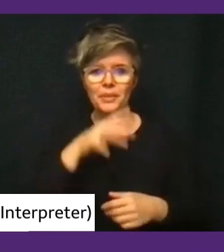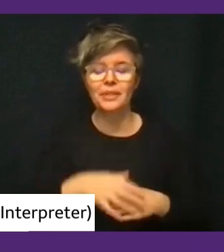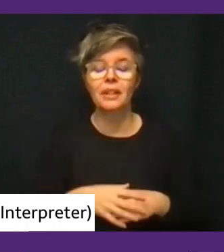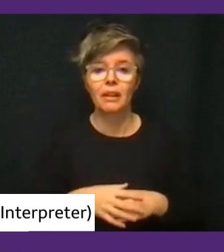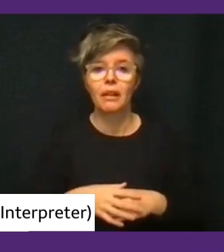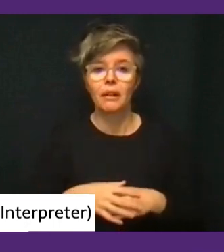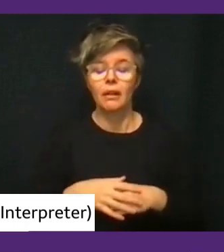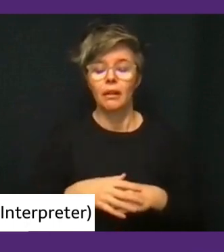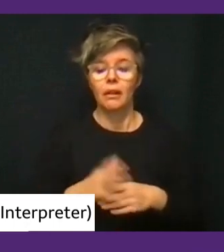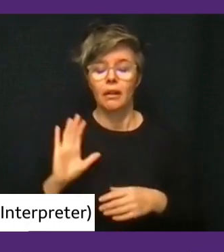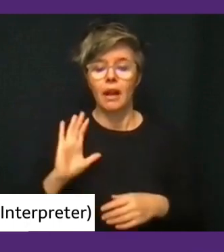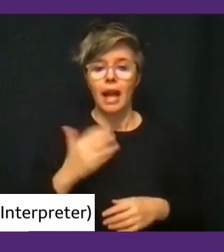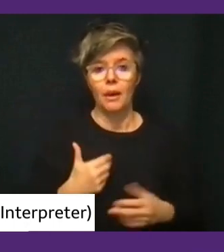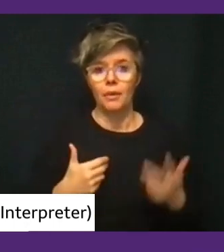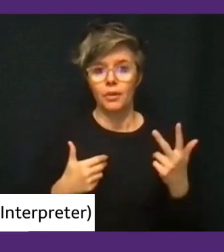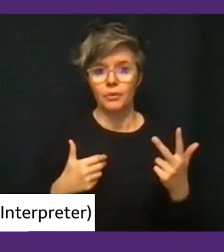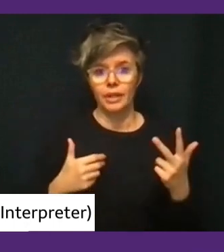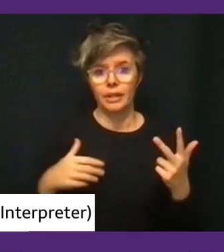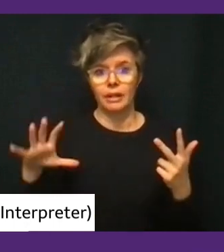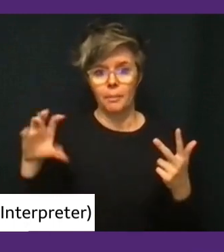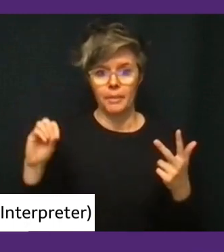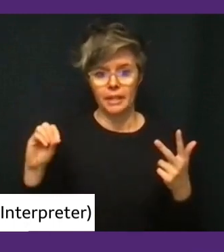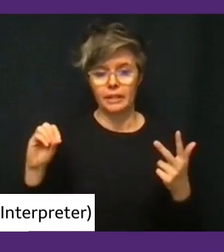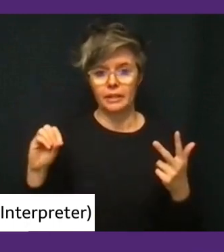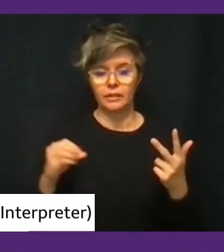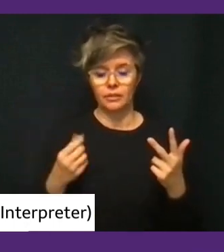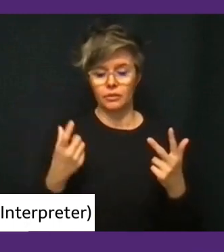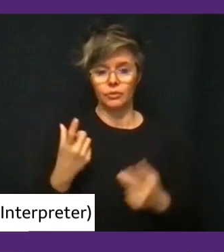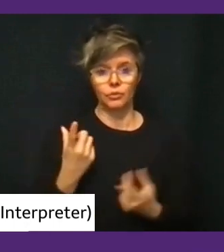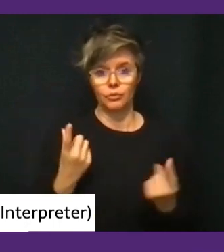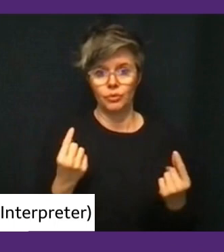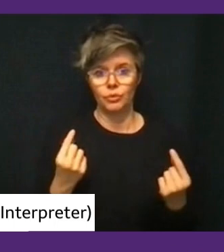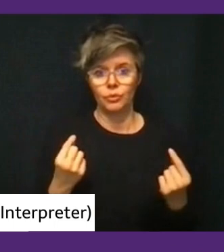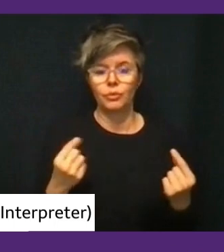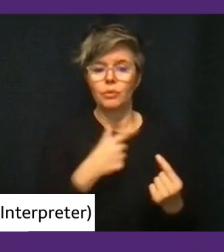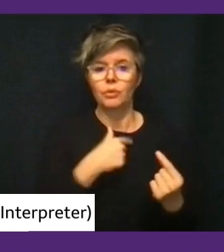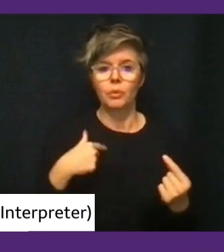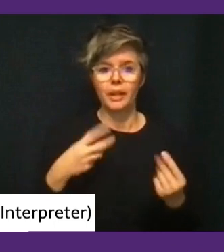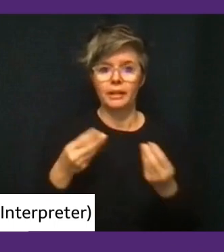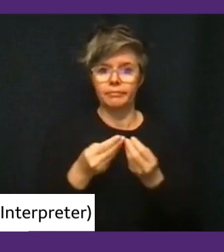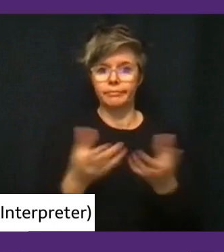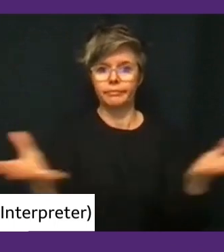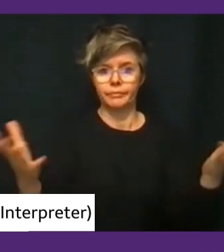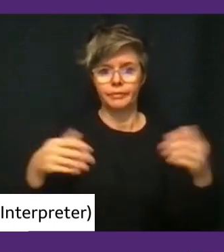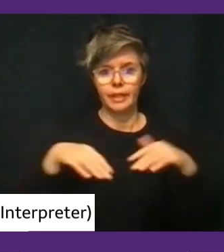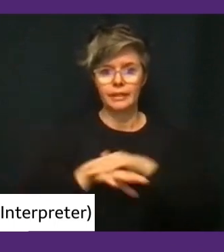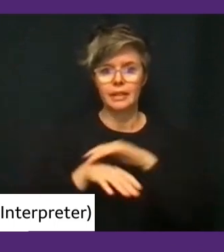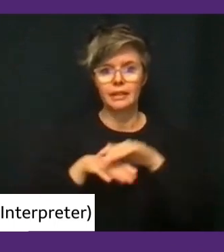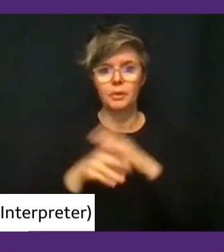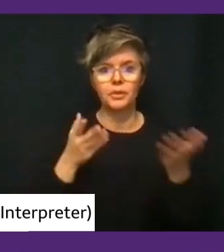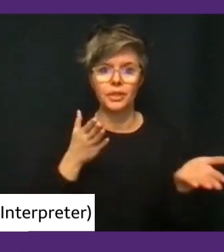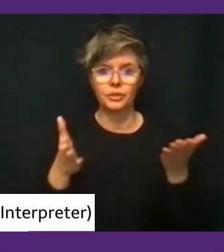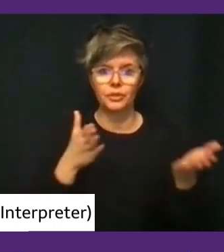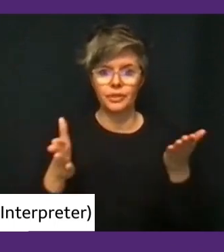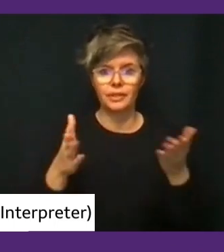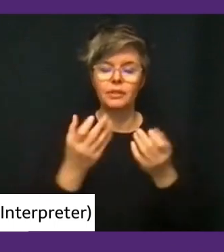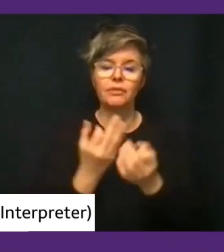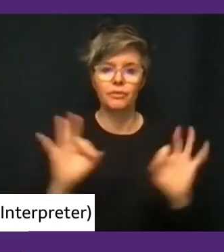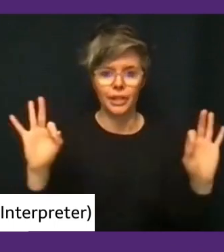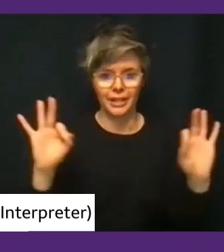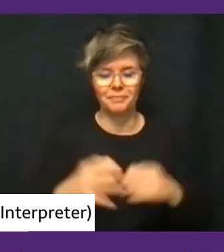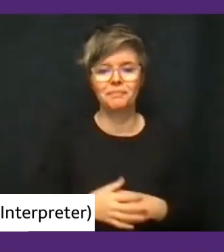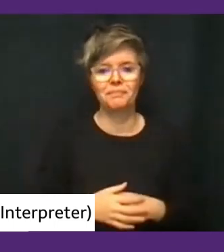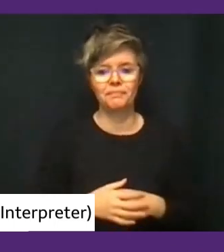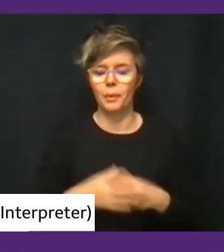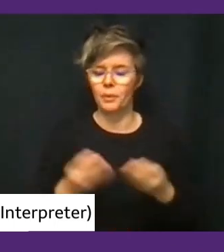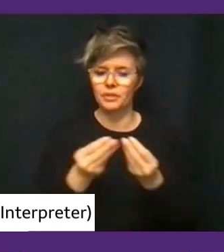companies do, to the extent possible, is we give away accessibility services free to users. We also